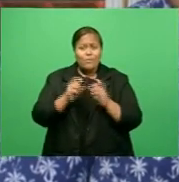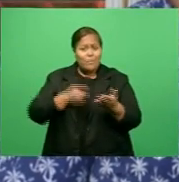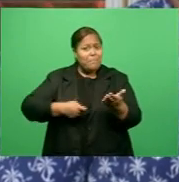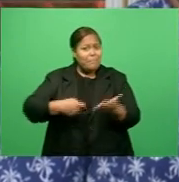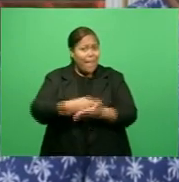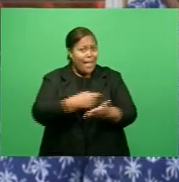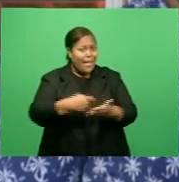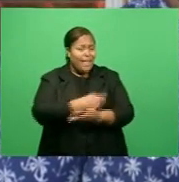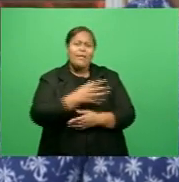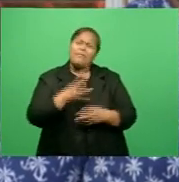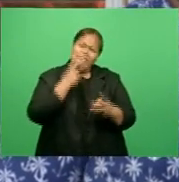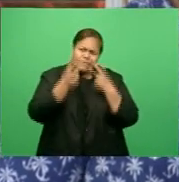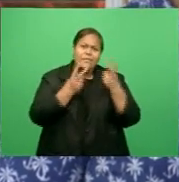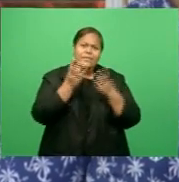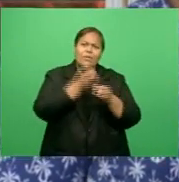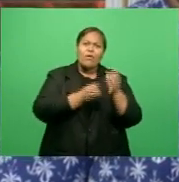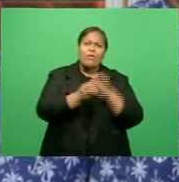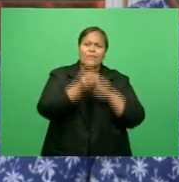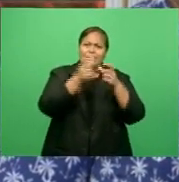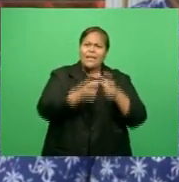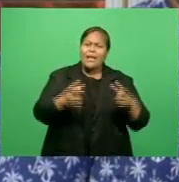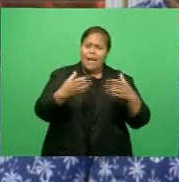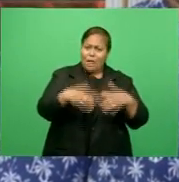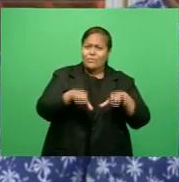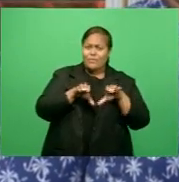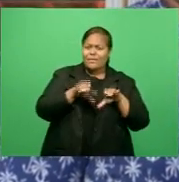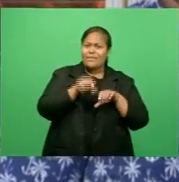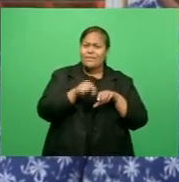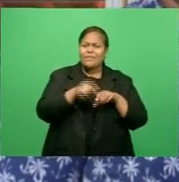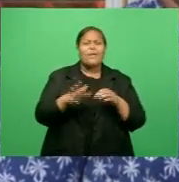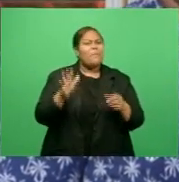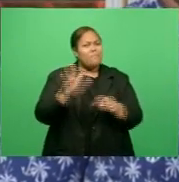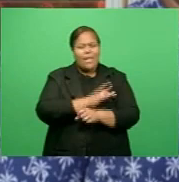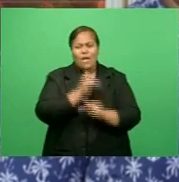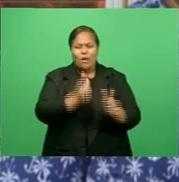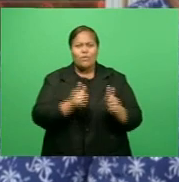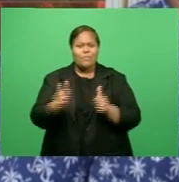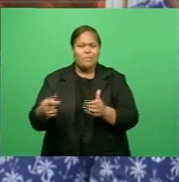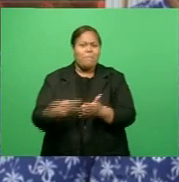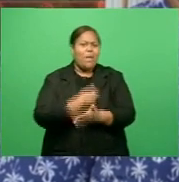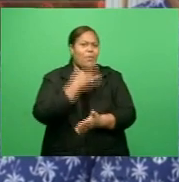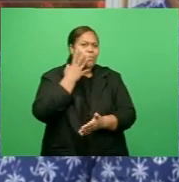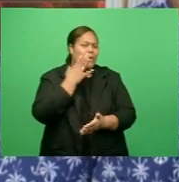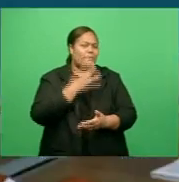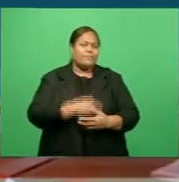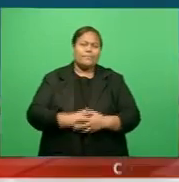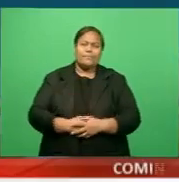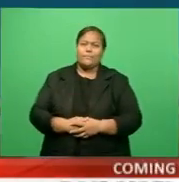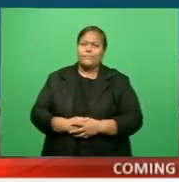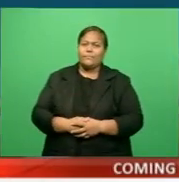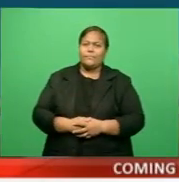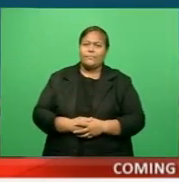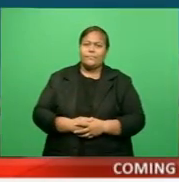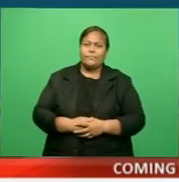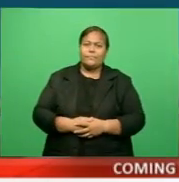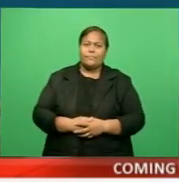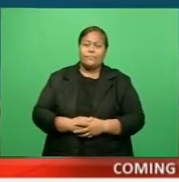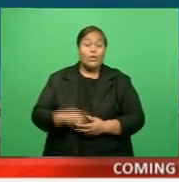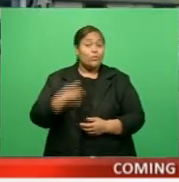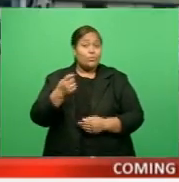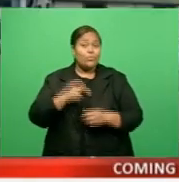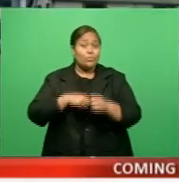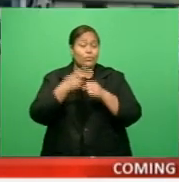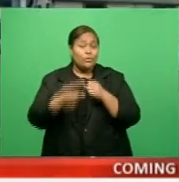their municipal office and make necessary arrangements. Tandulala, FBC News. Up